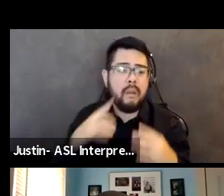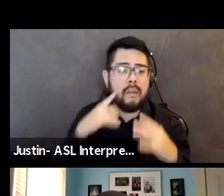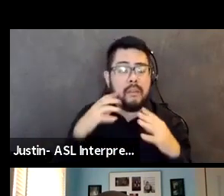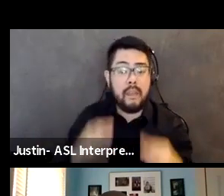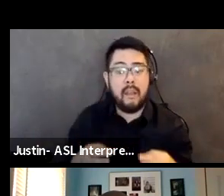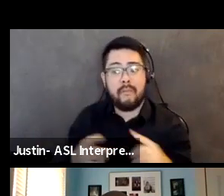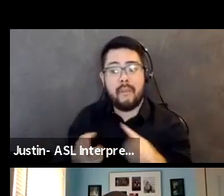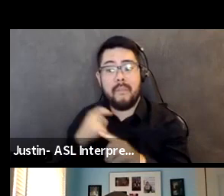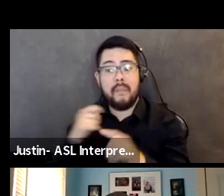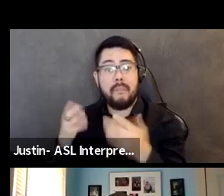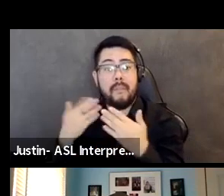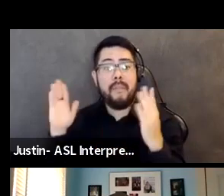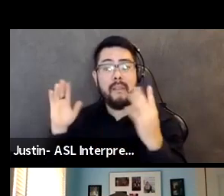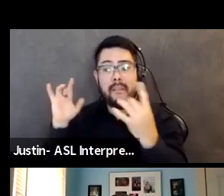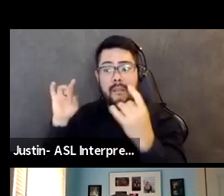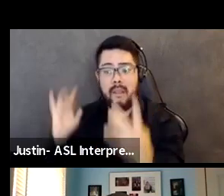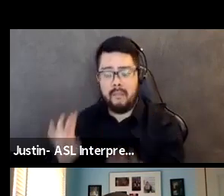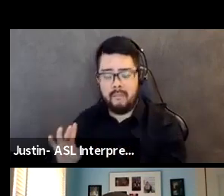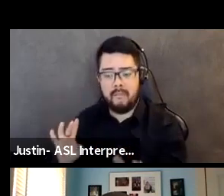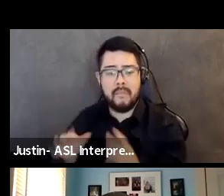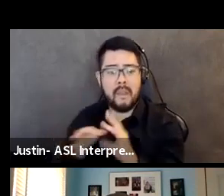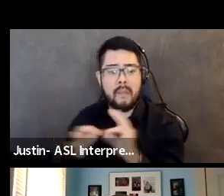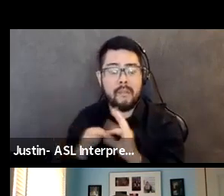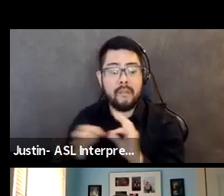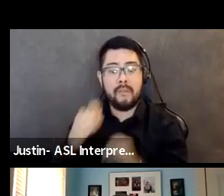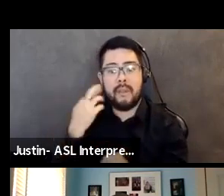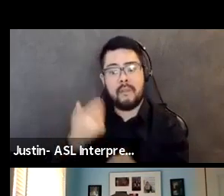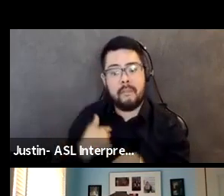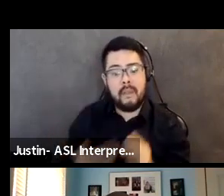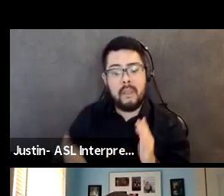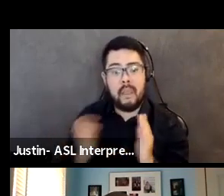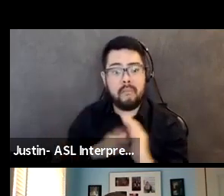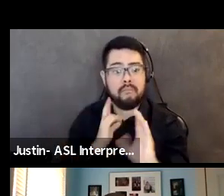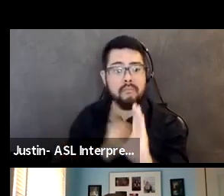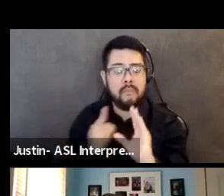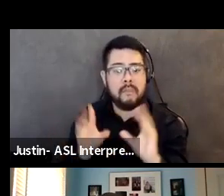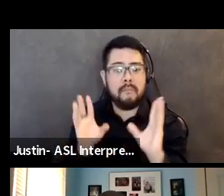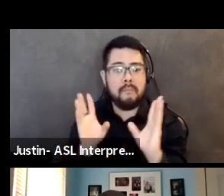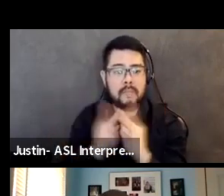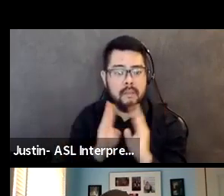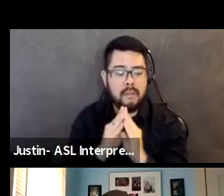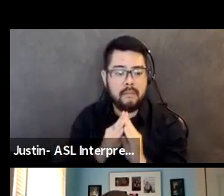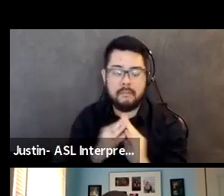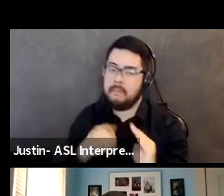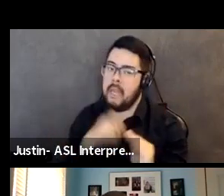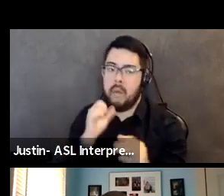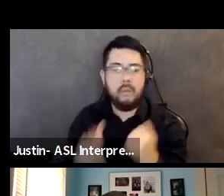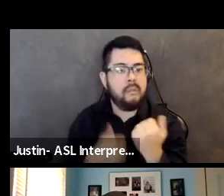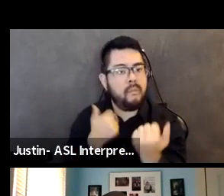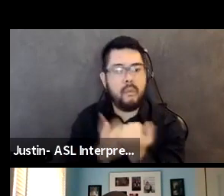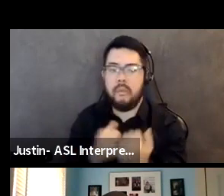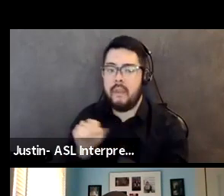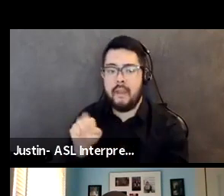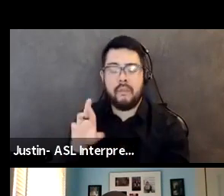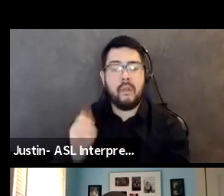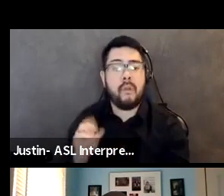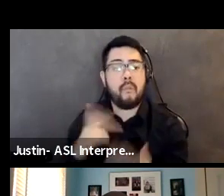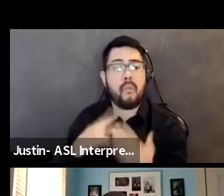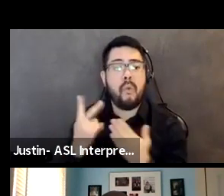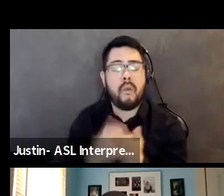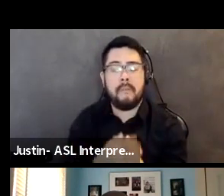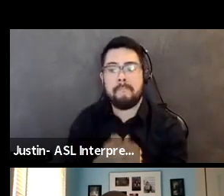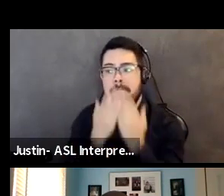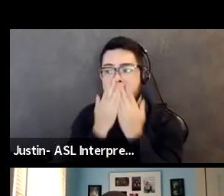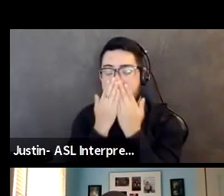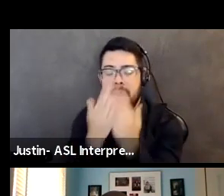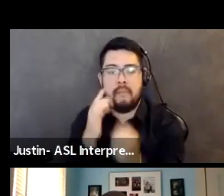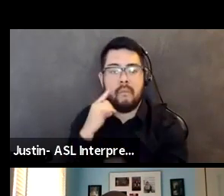comment i'm a calling i am calling it again in opposition to the sro program uh thankfully in the 40th